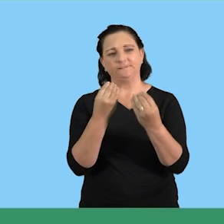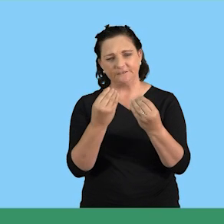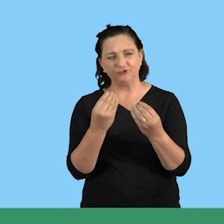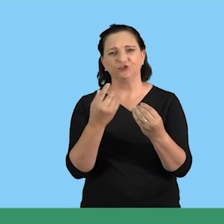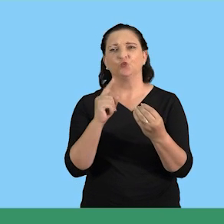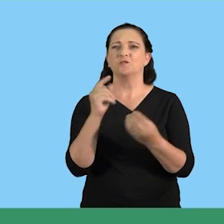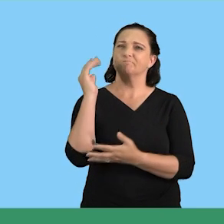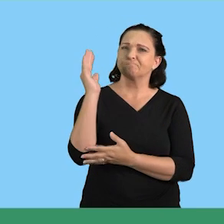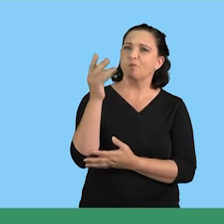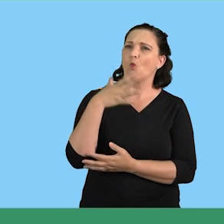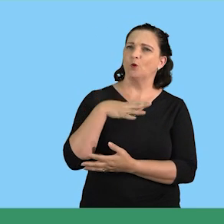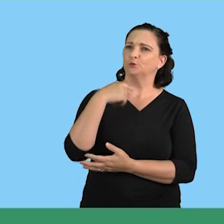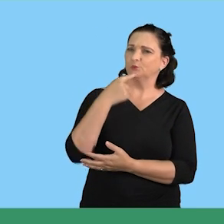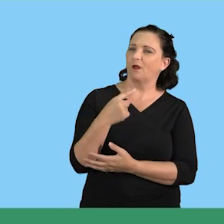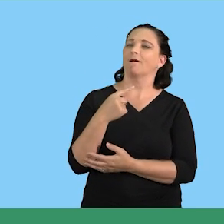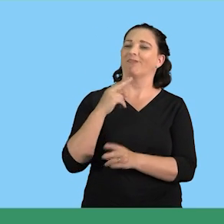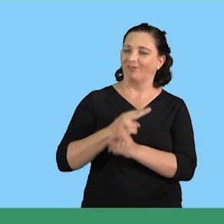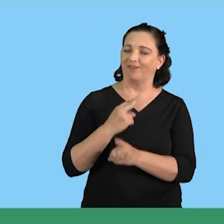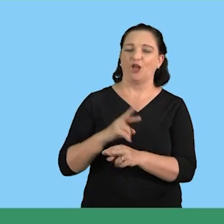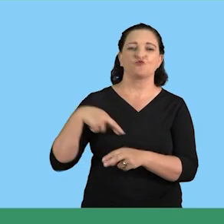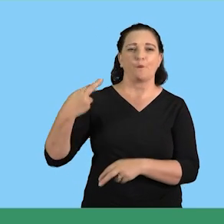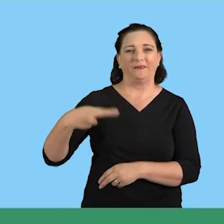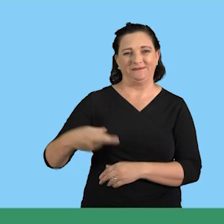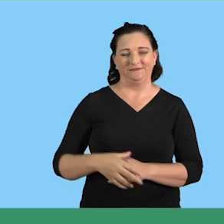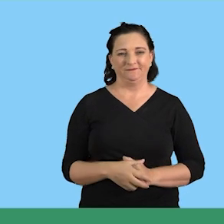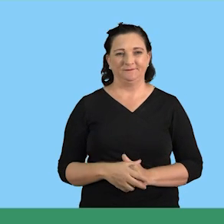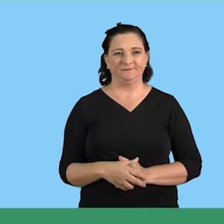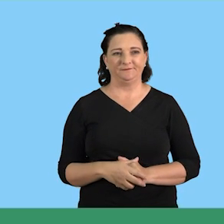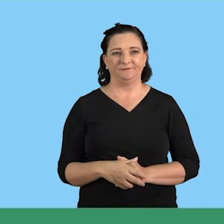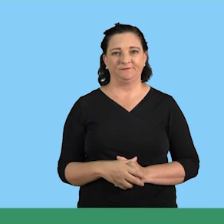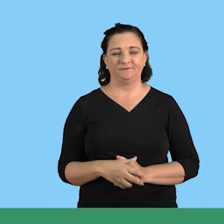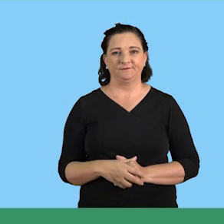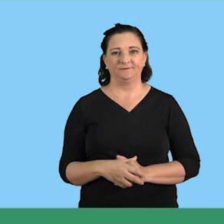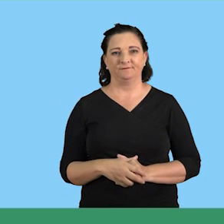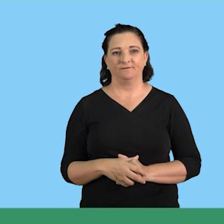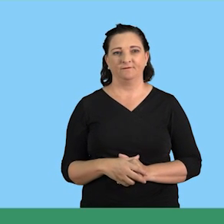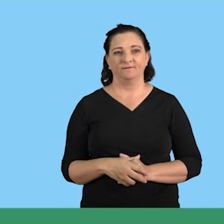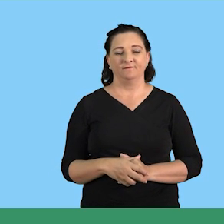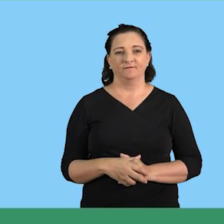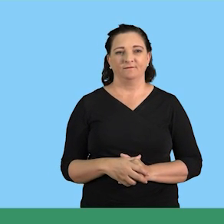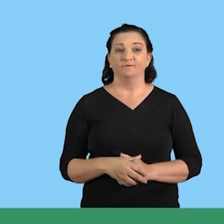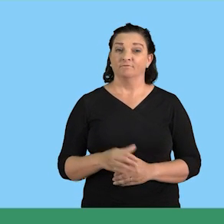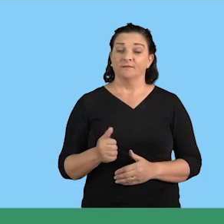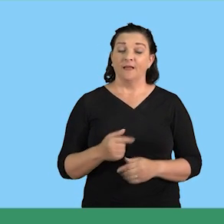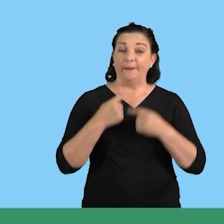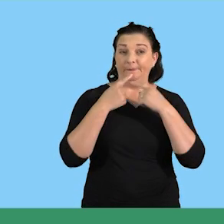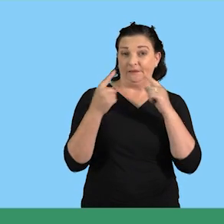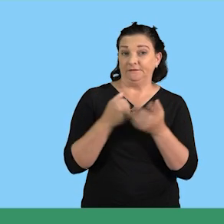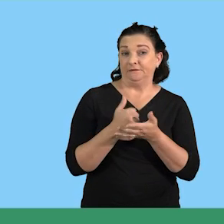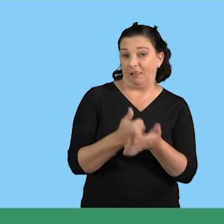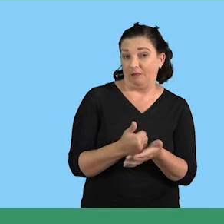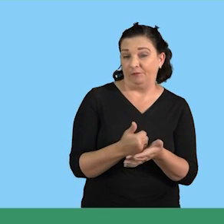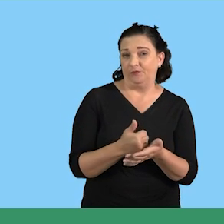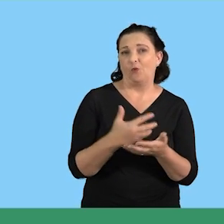what the presenter have said. So then the fourth one, it helps the message